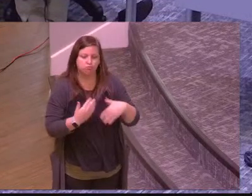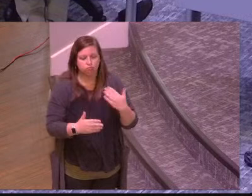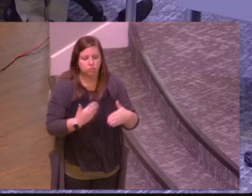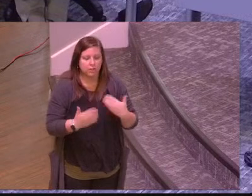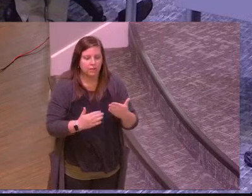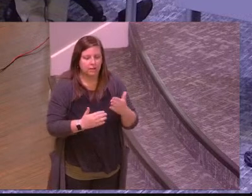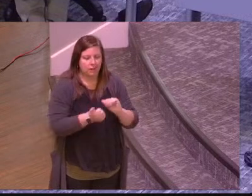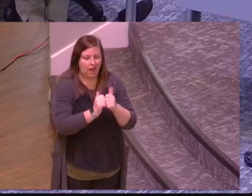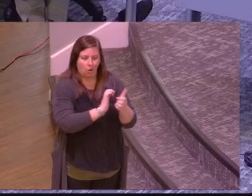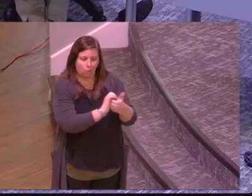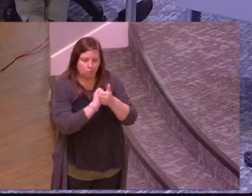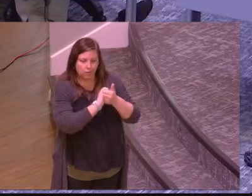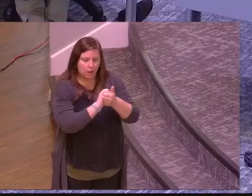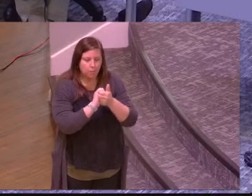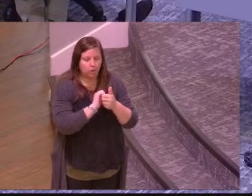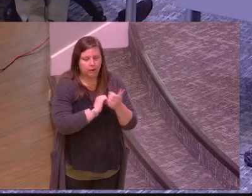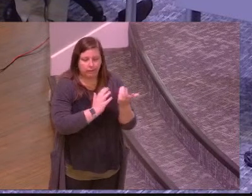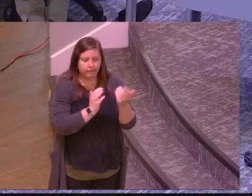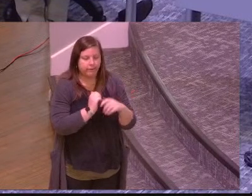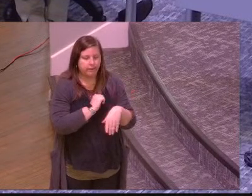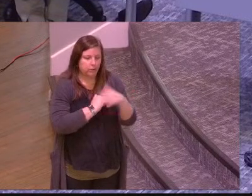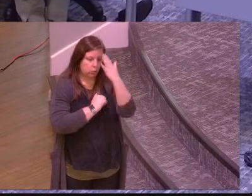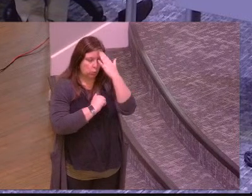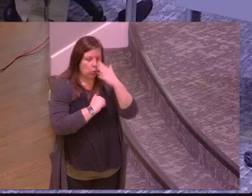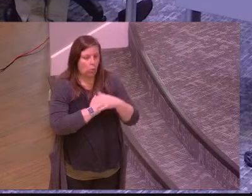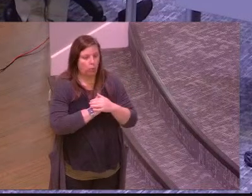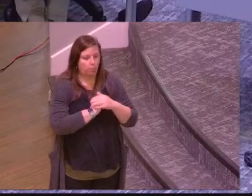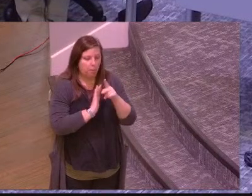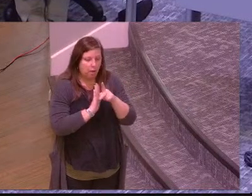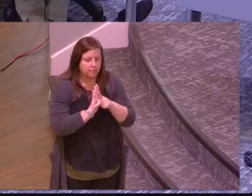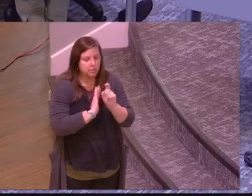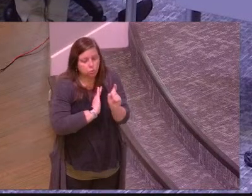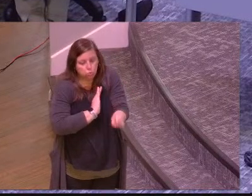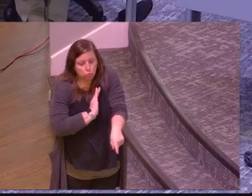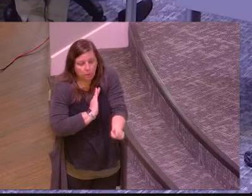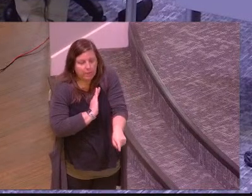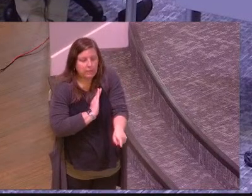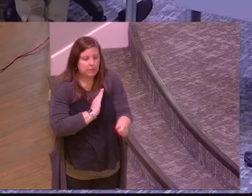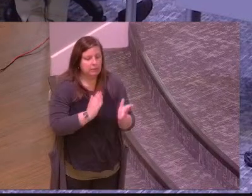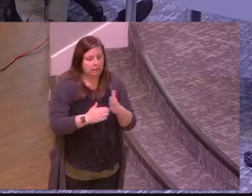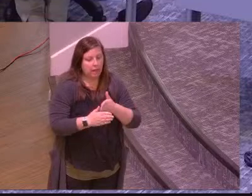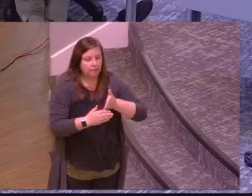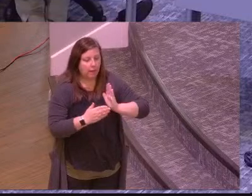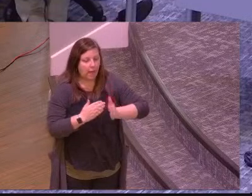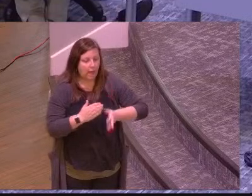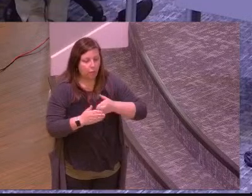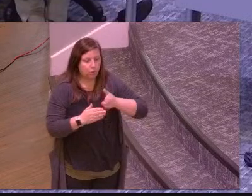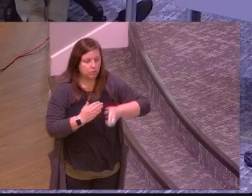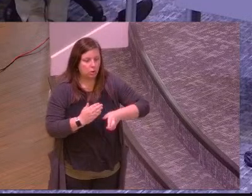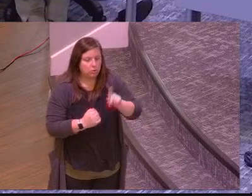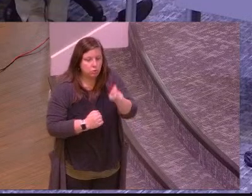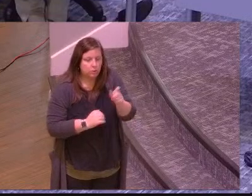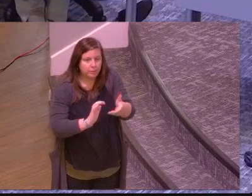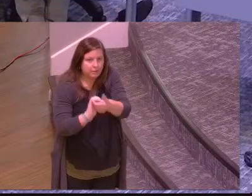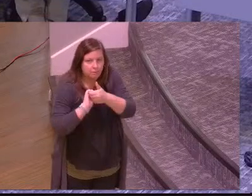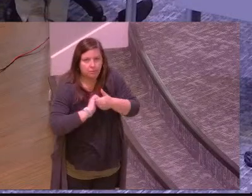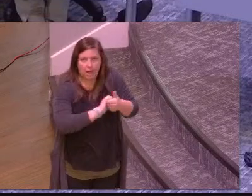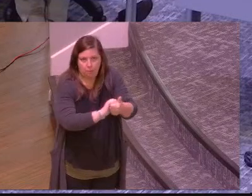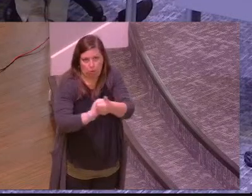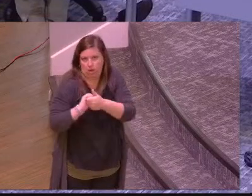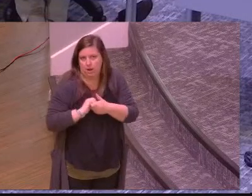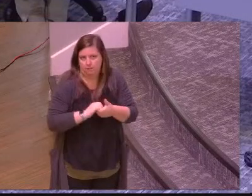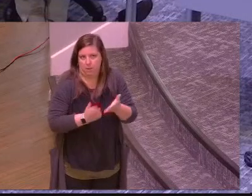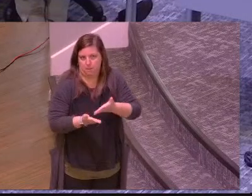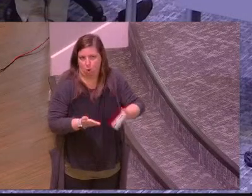policy should be, the end result, I think, is more of this collaborative product. And